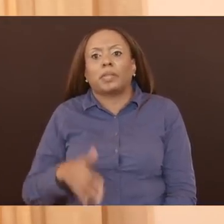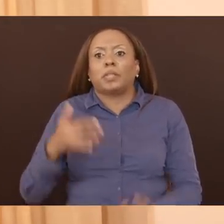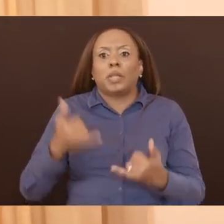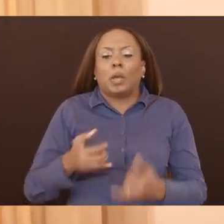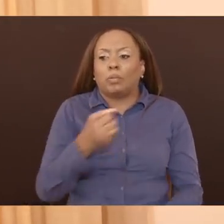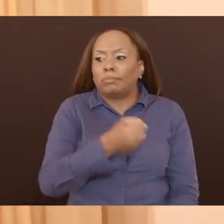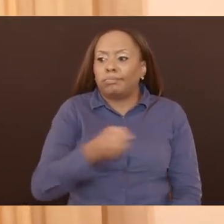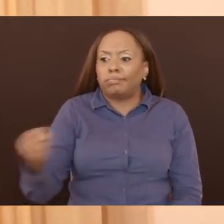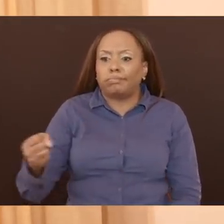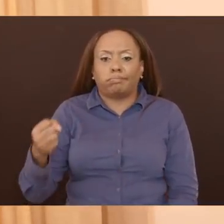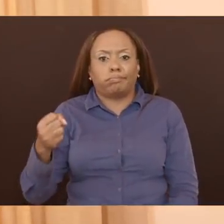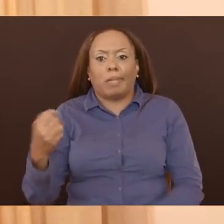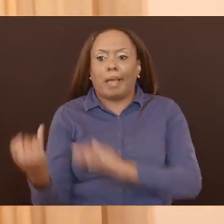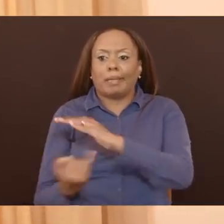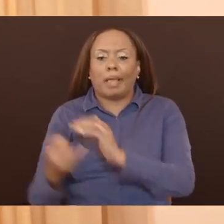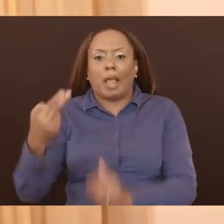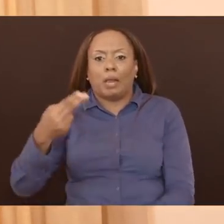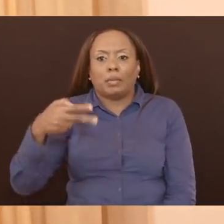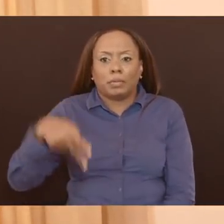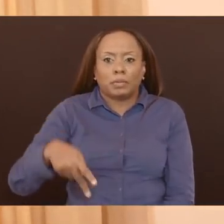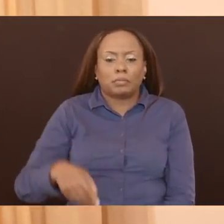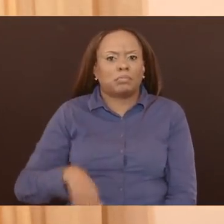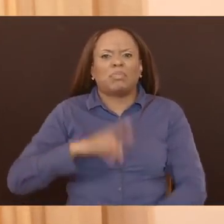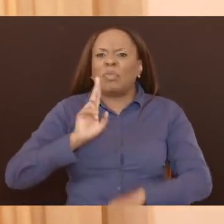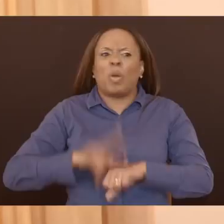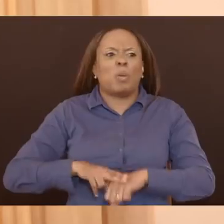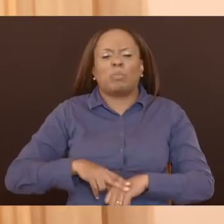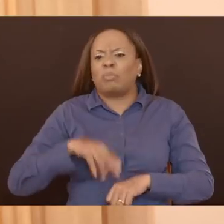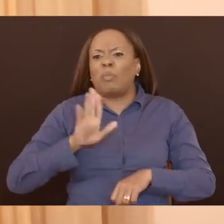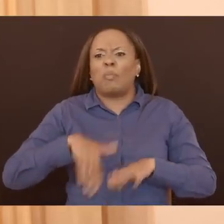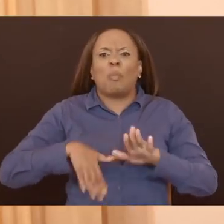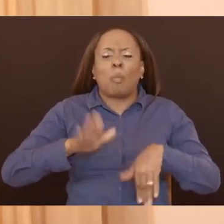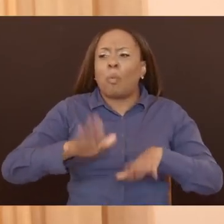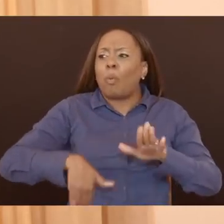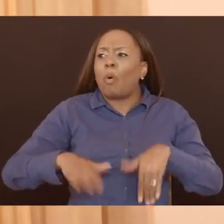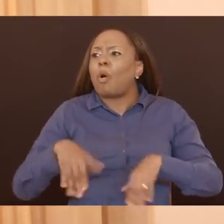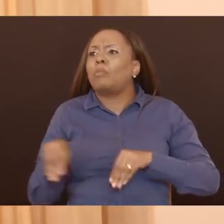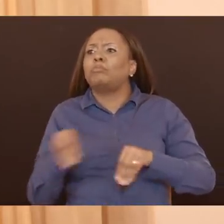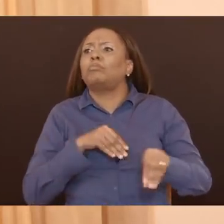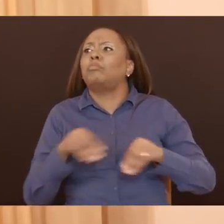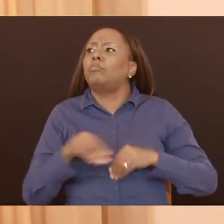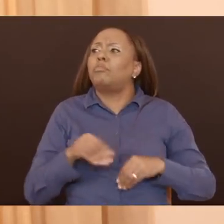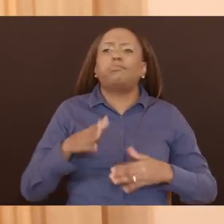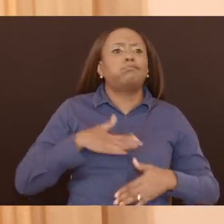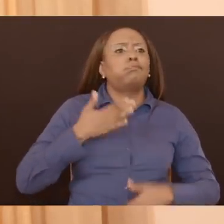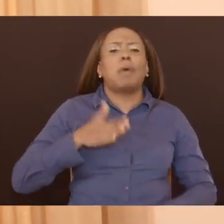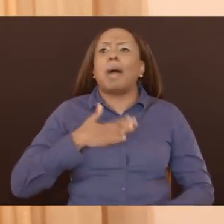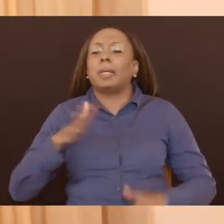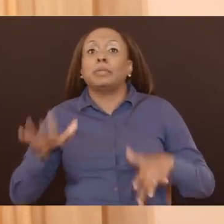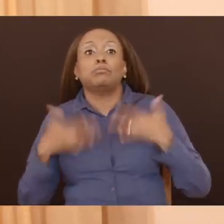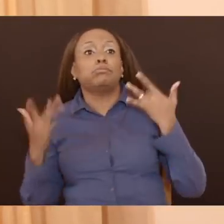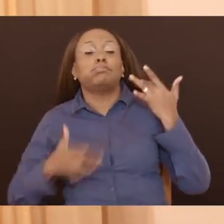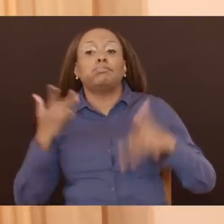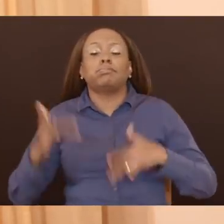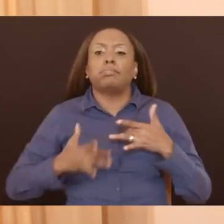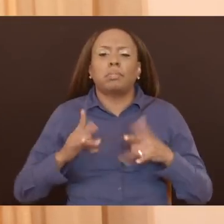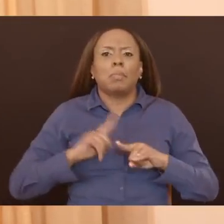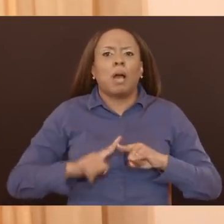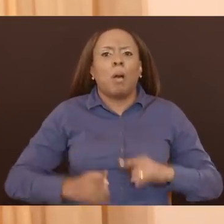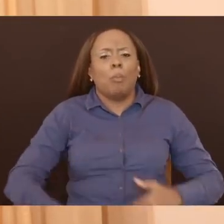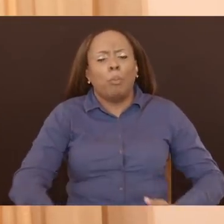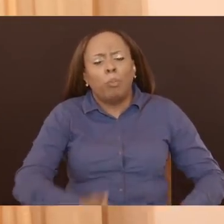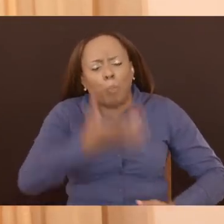Point. People who would otherwise be walking up and down this country and moving around and virulent and everything, taken